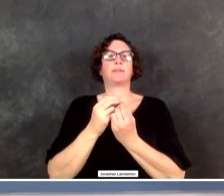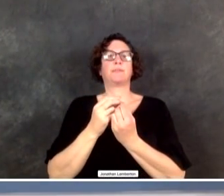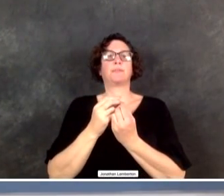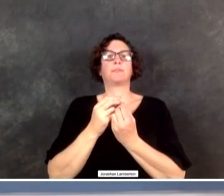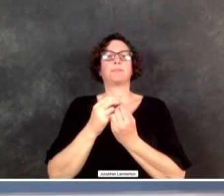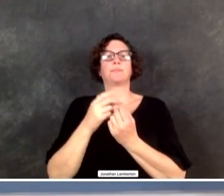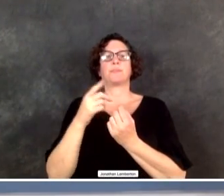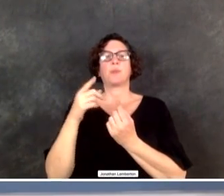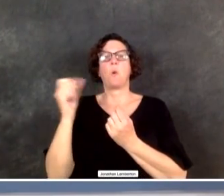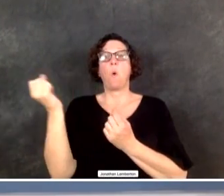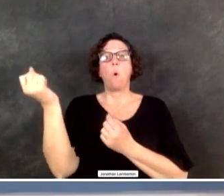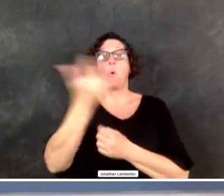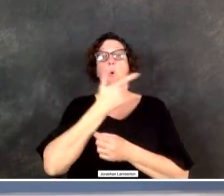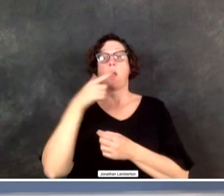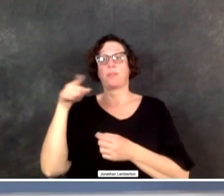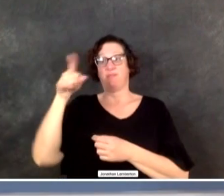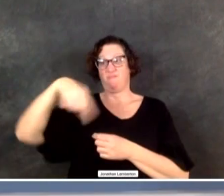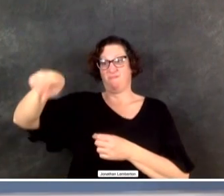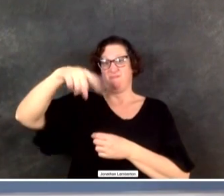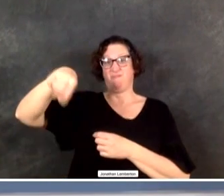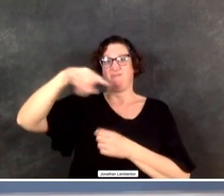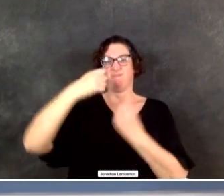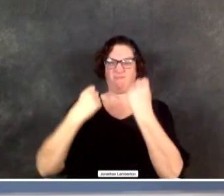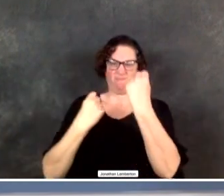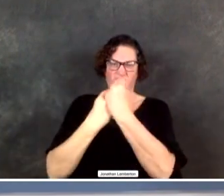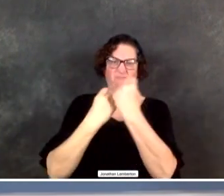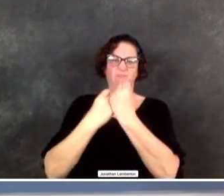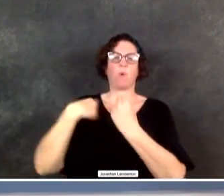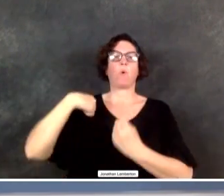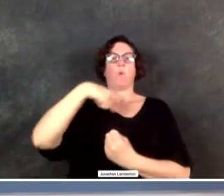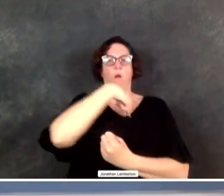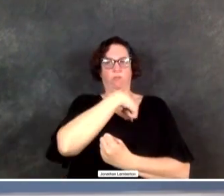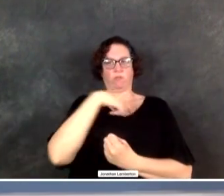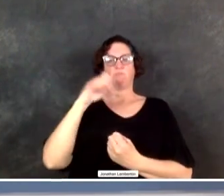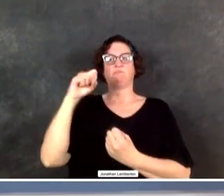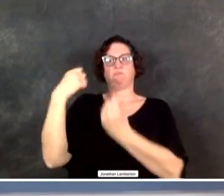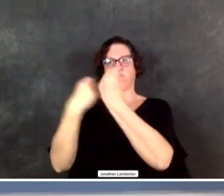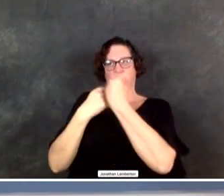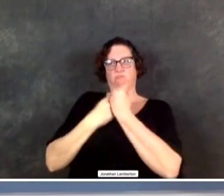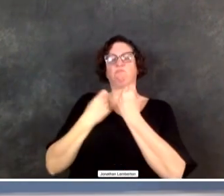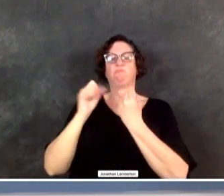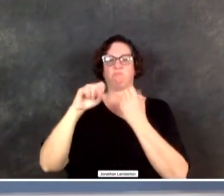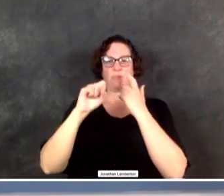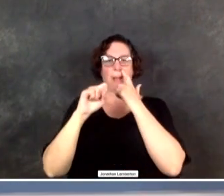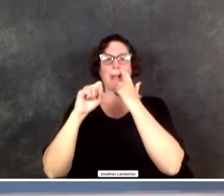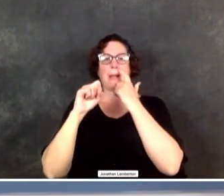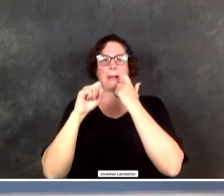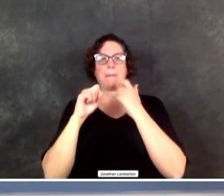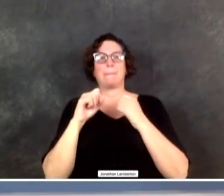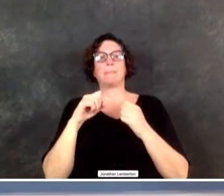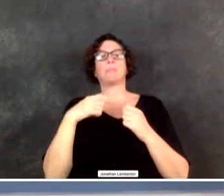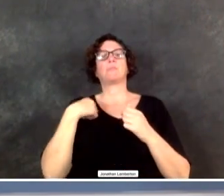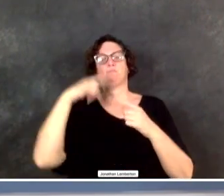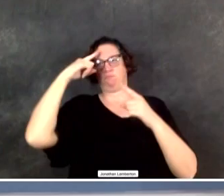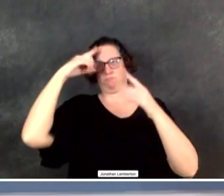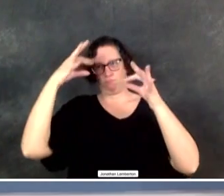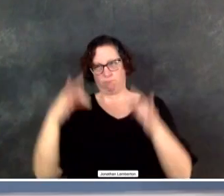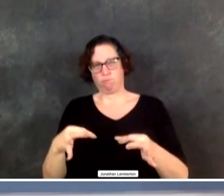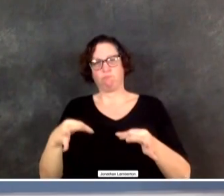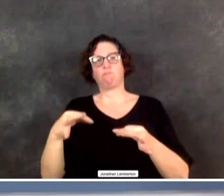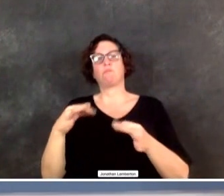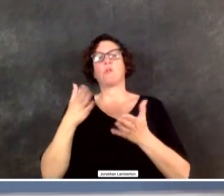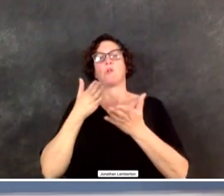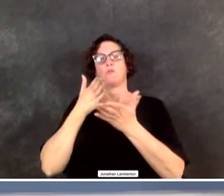expressed anything but support. Let the data, let the data drive the decision. So they are all